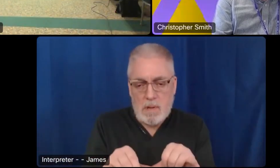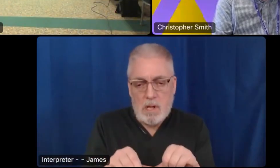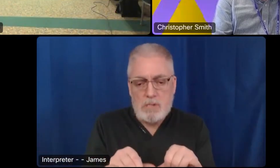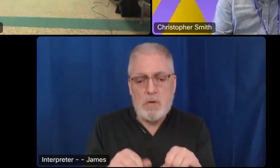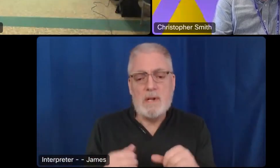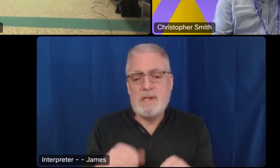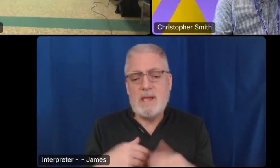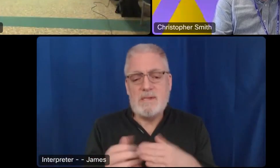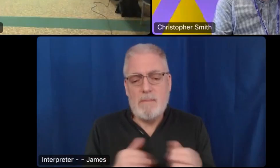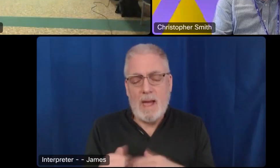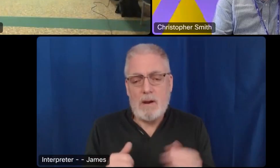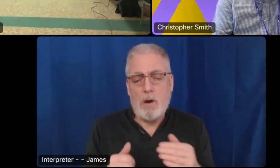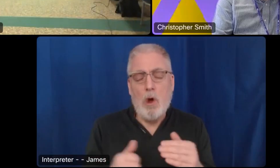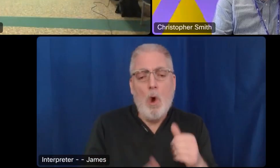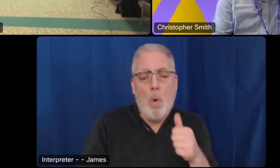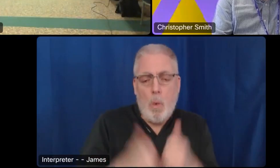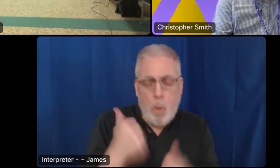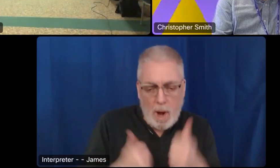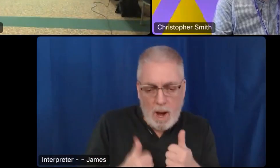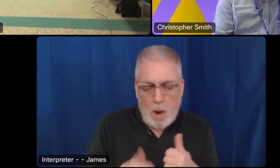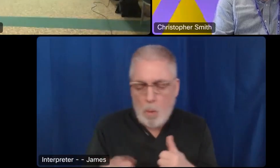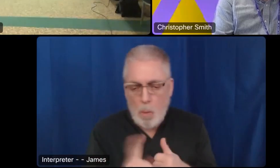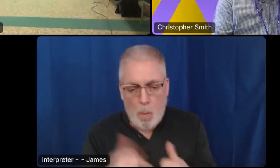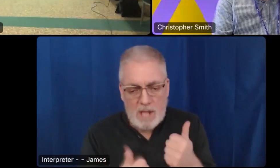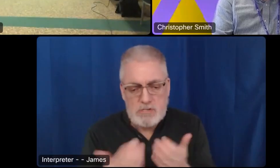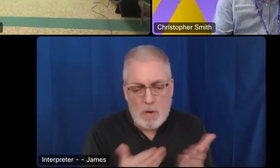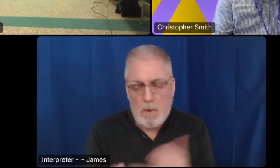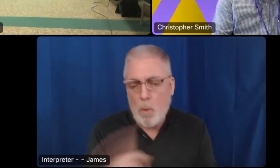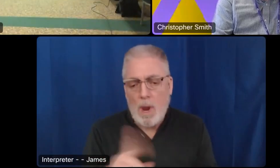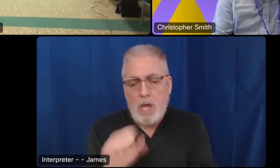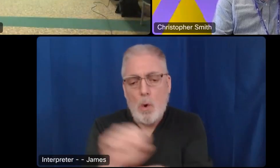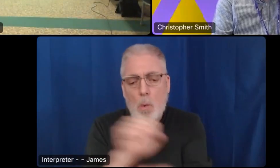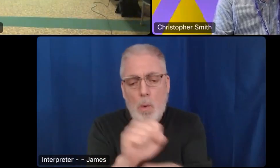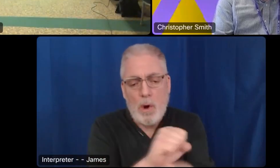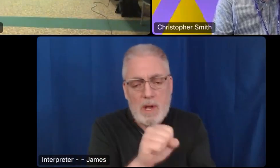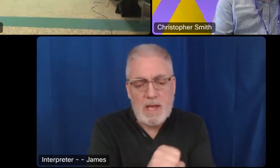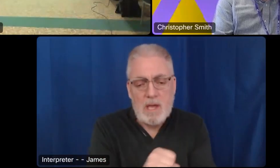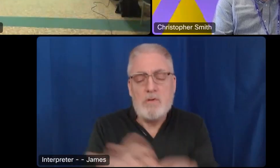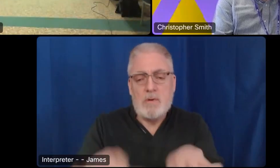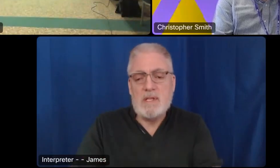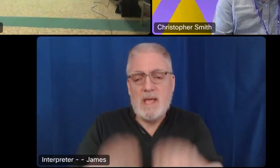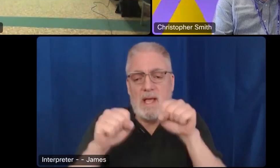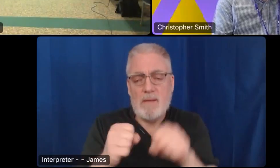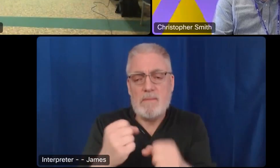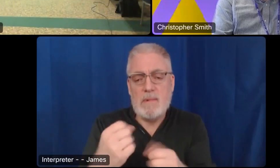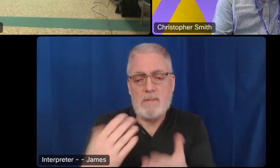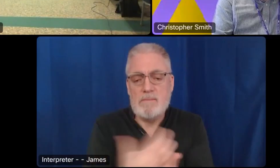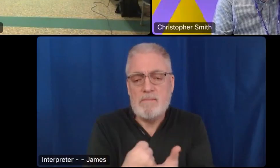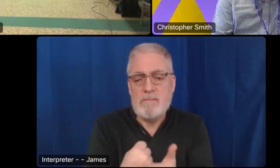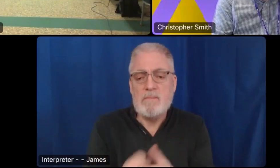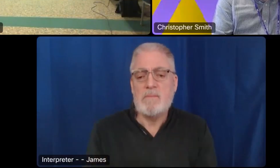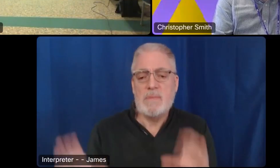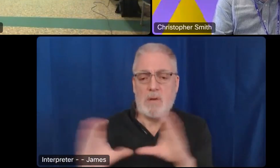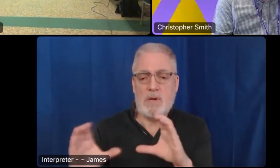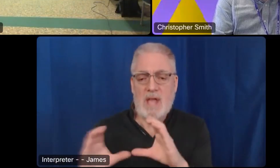you get the credential to be familiar with the various programs, to understand